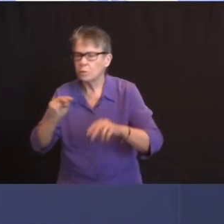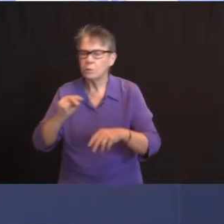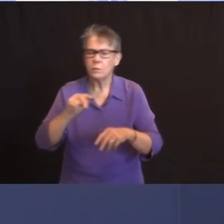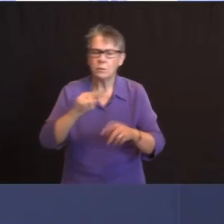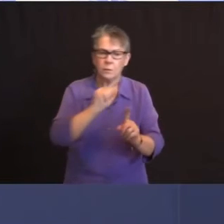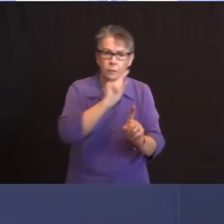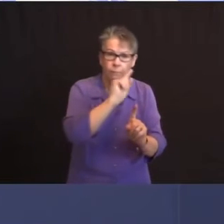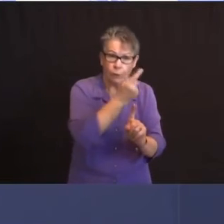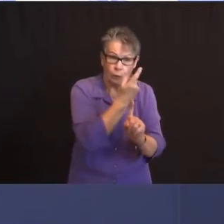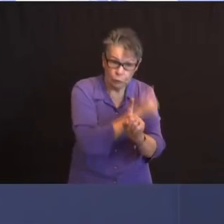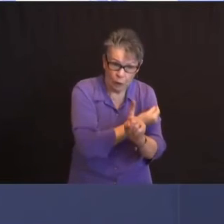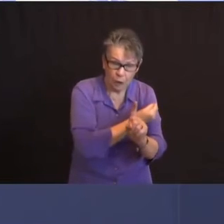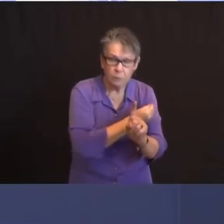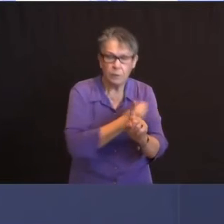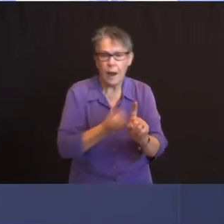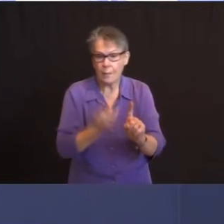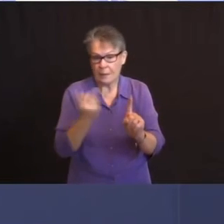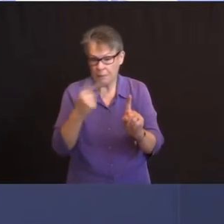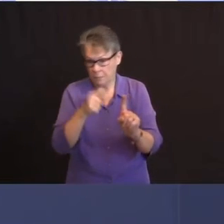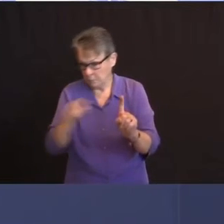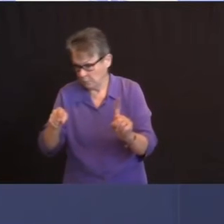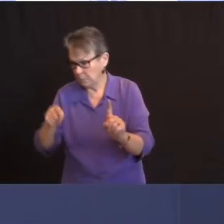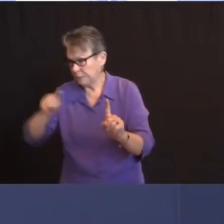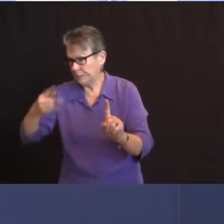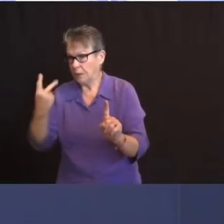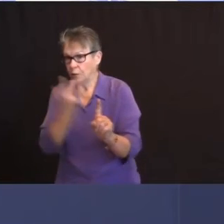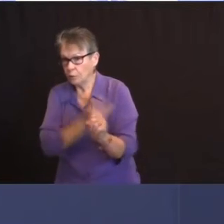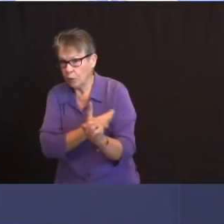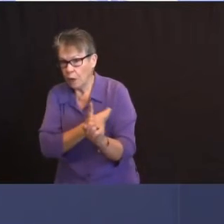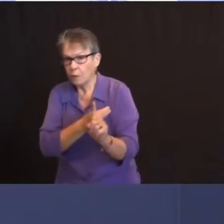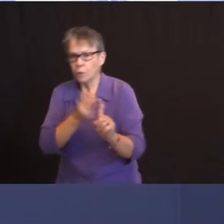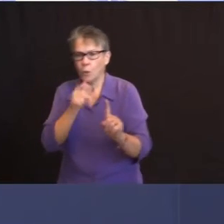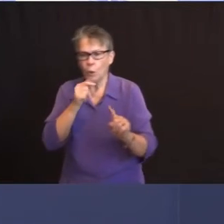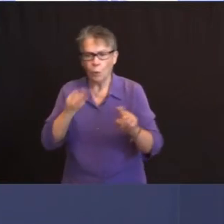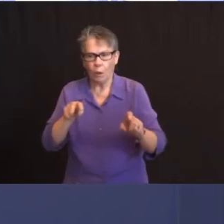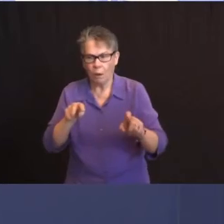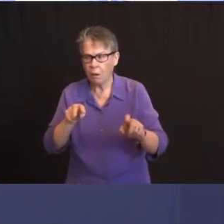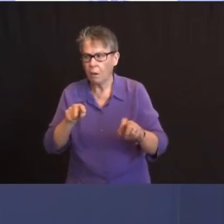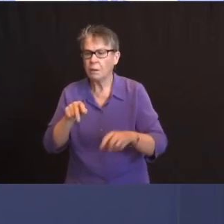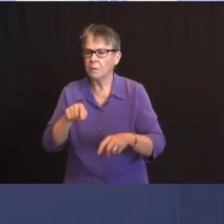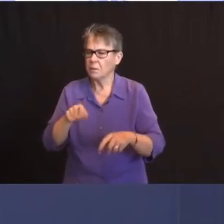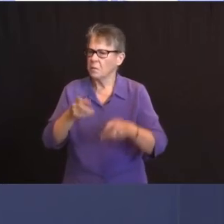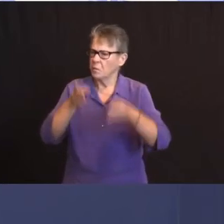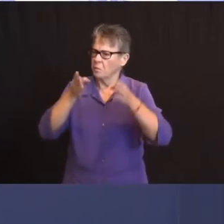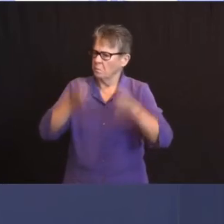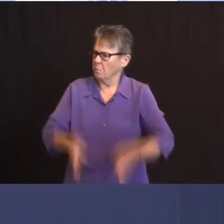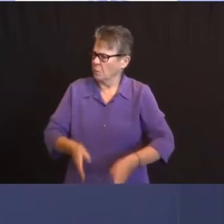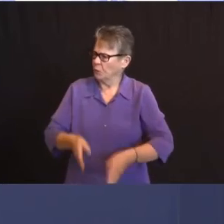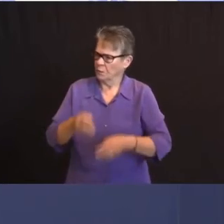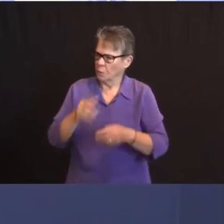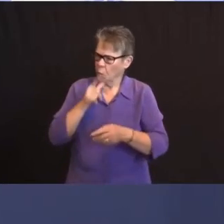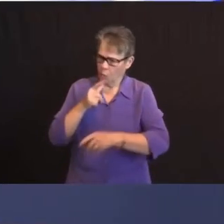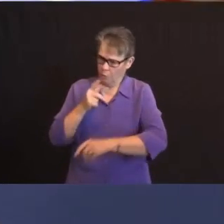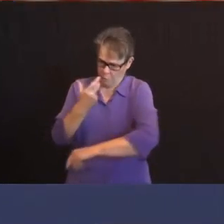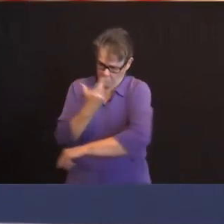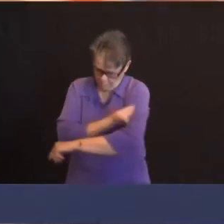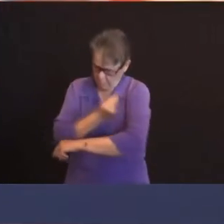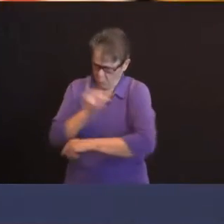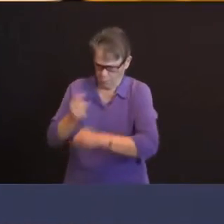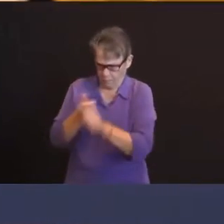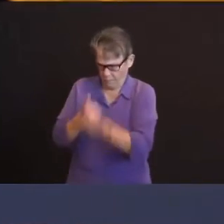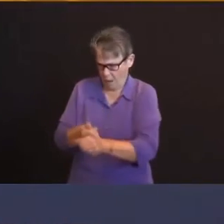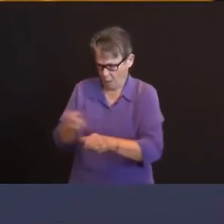state's immunization tracking system, so that also works to track as well. That's part of the reason why we signed